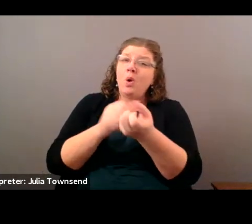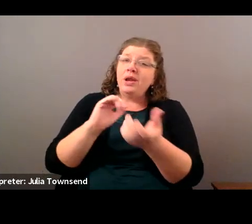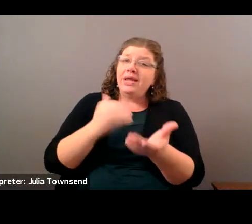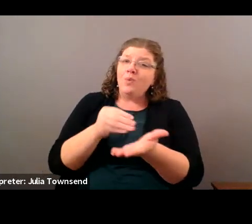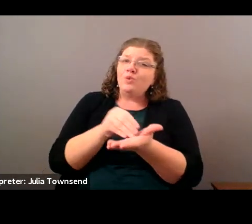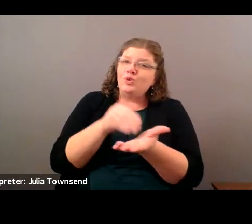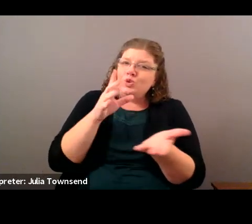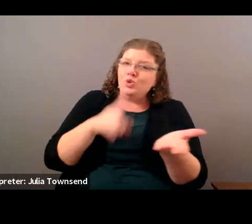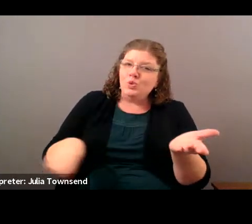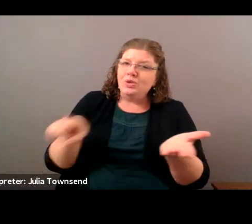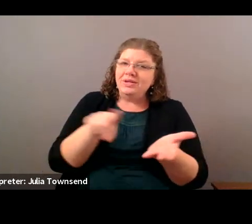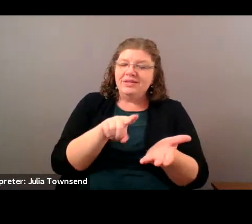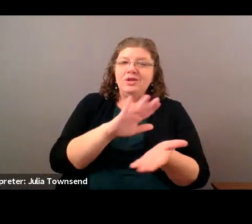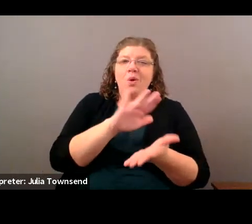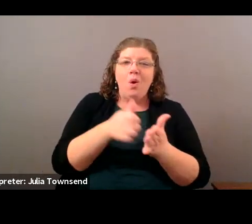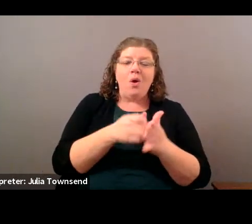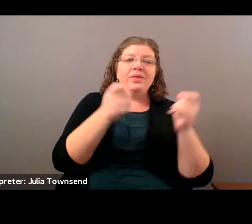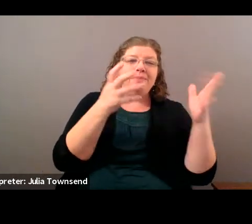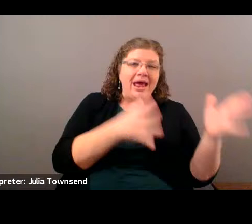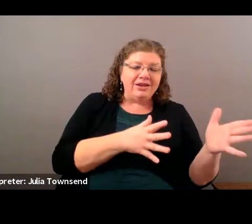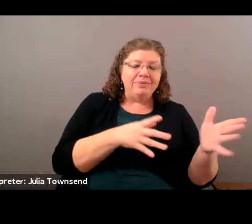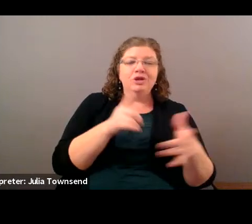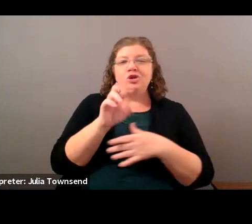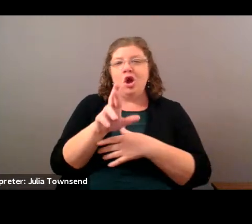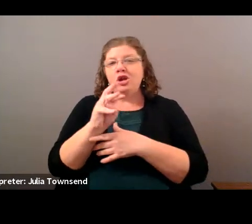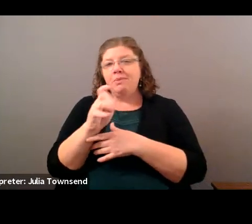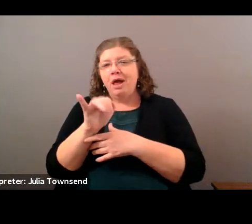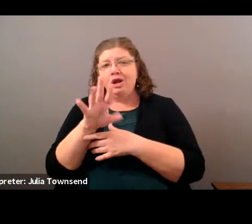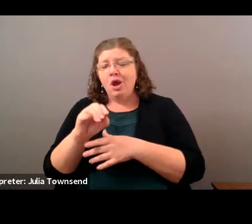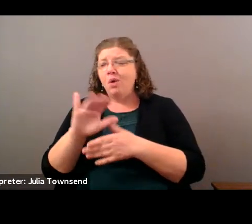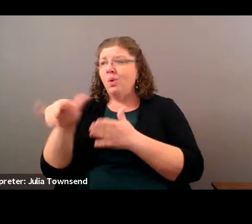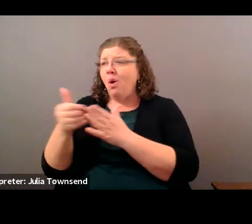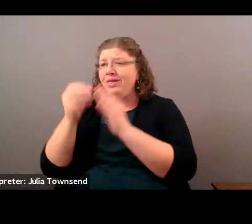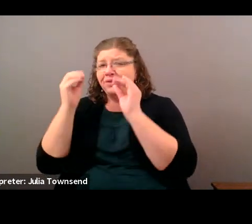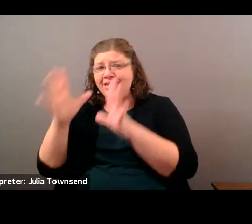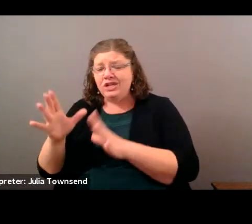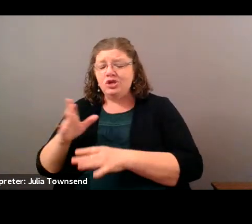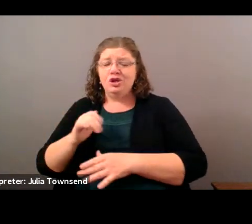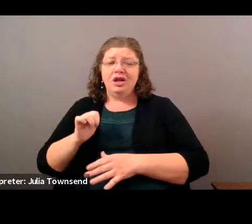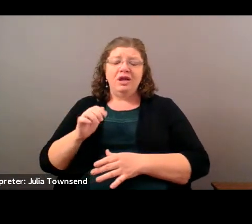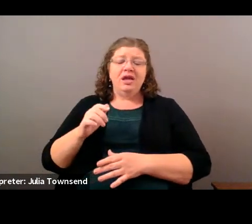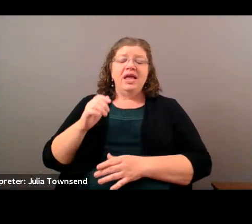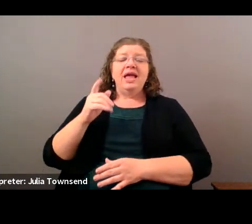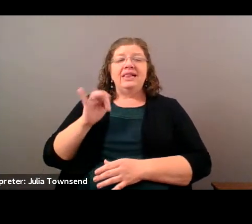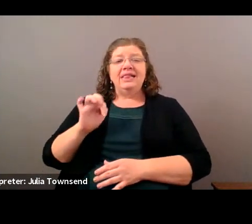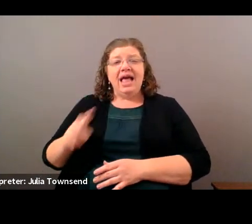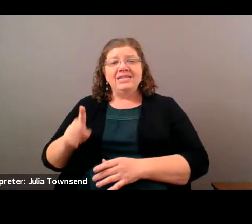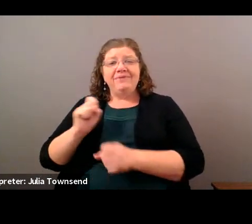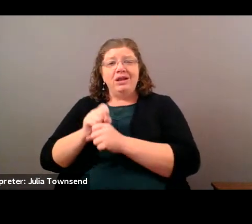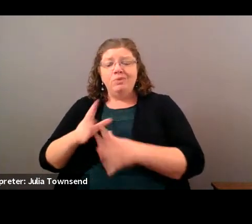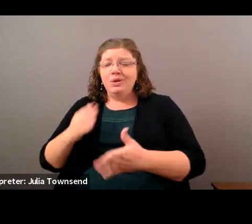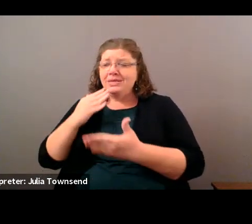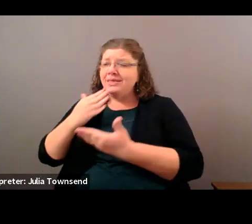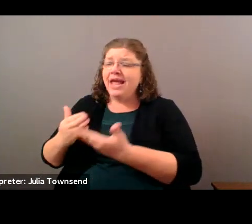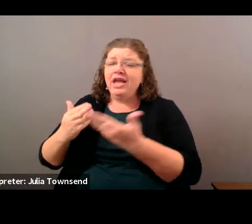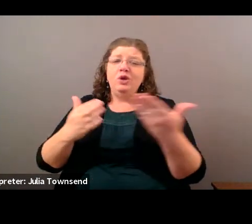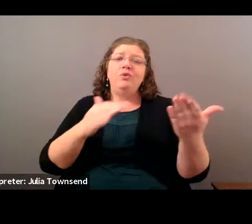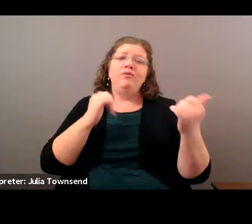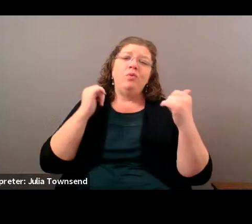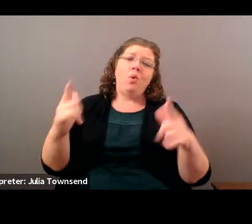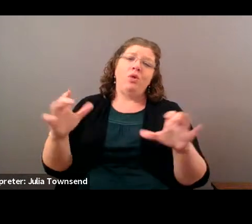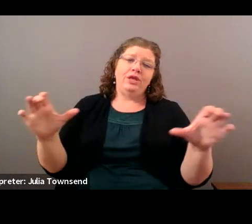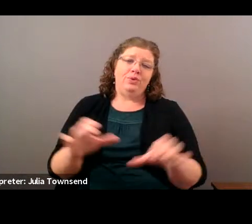of management, Ms. Dr. Maldonado, all of our teachers, our classified employees. Thank you very much for all that you do.